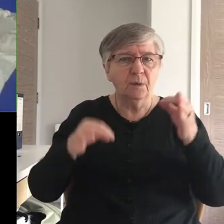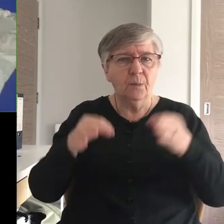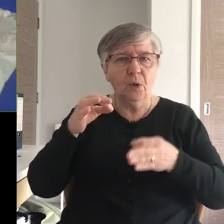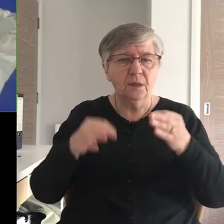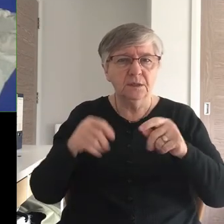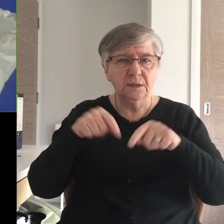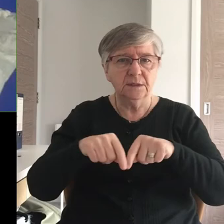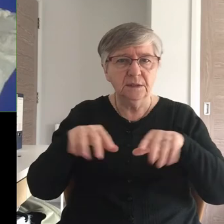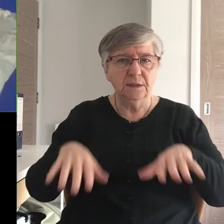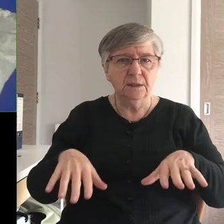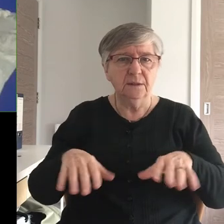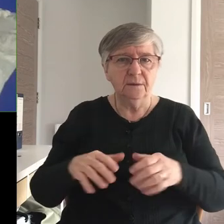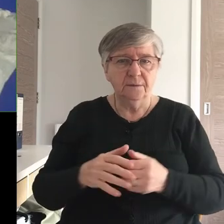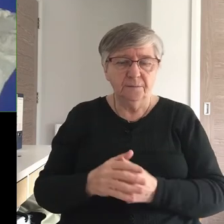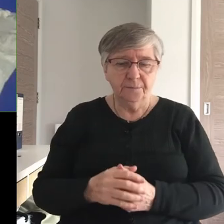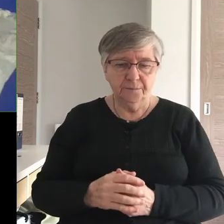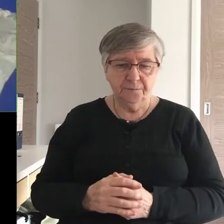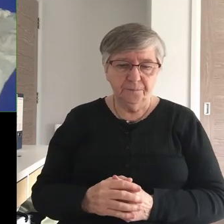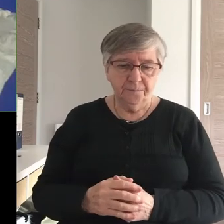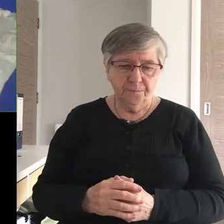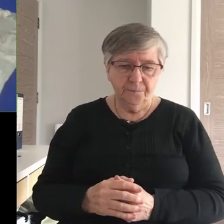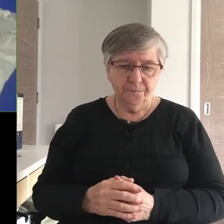in the country.